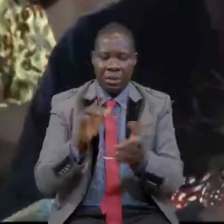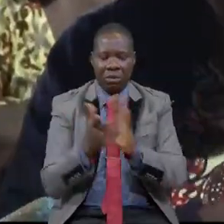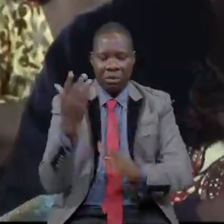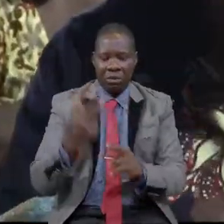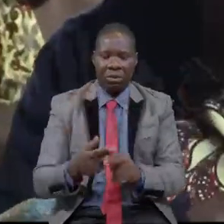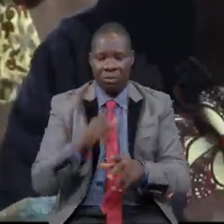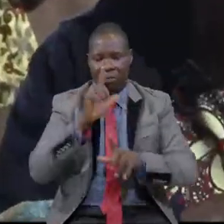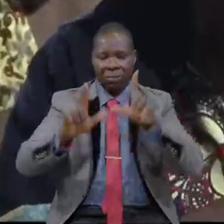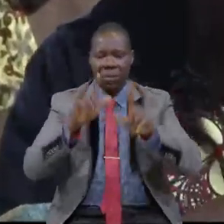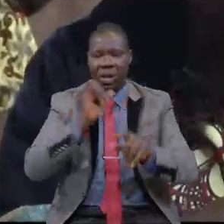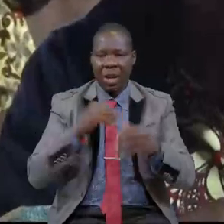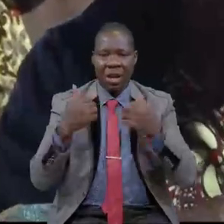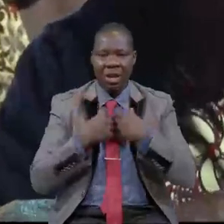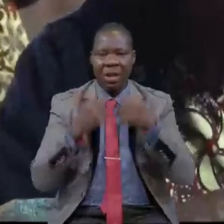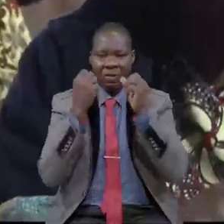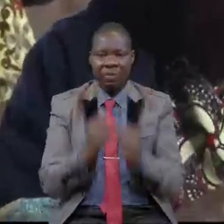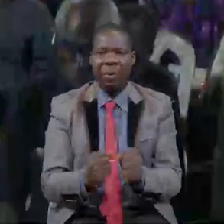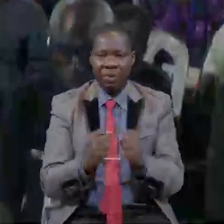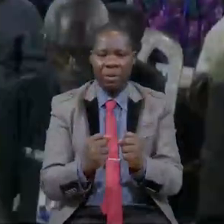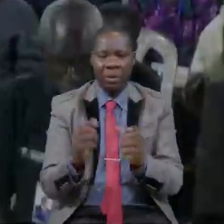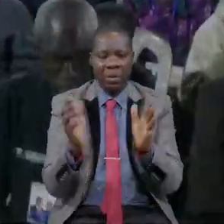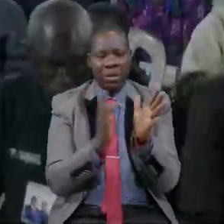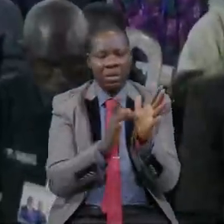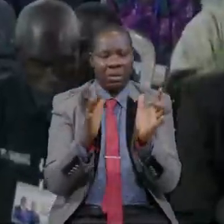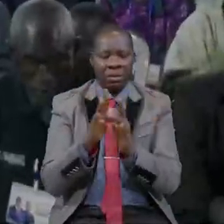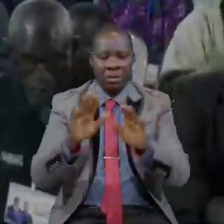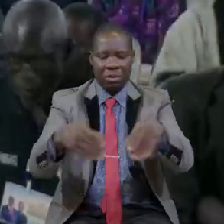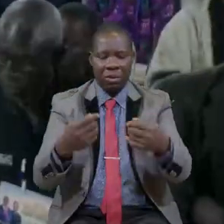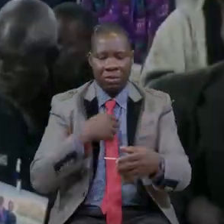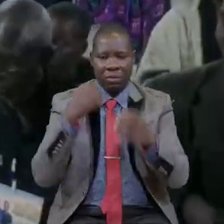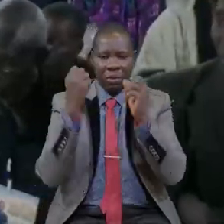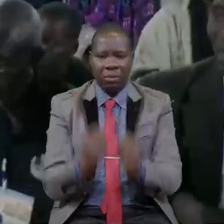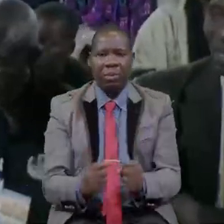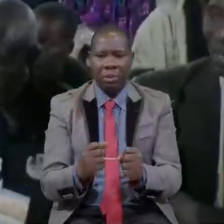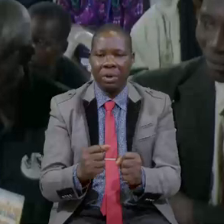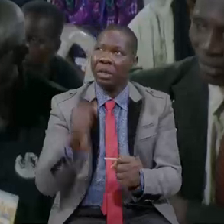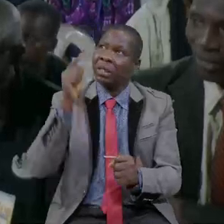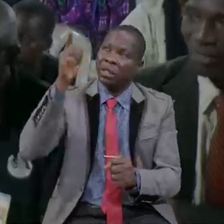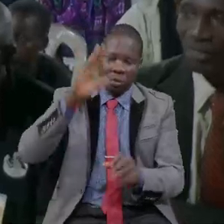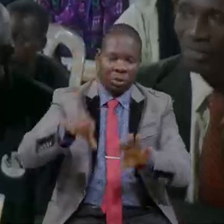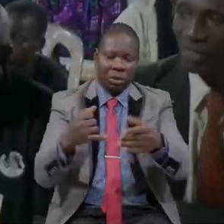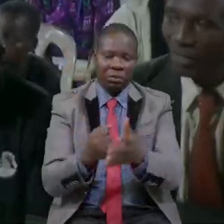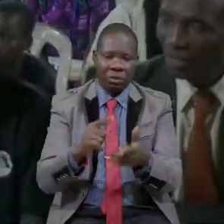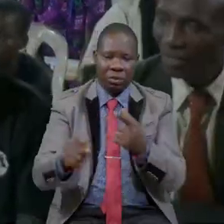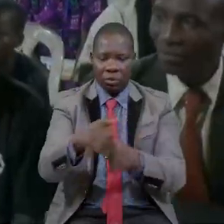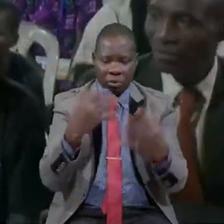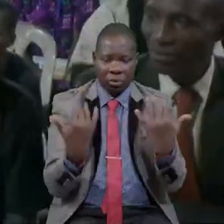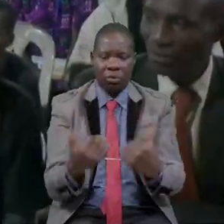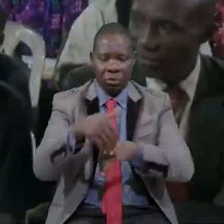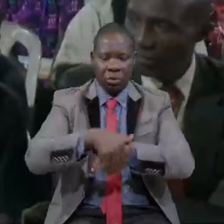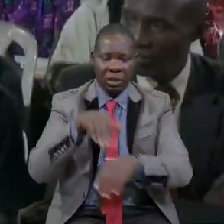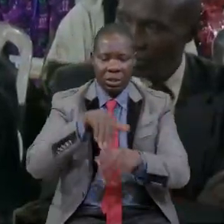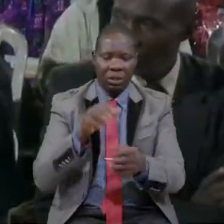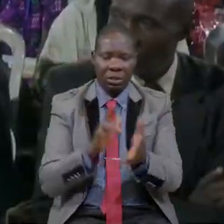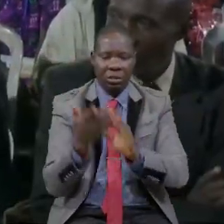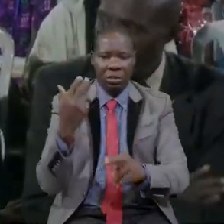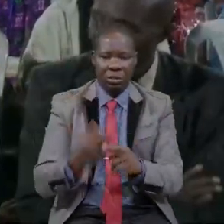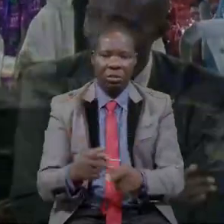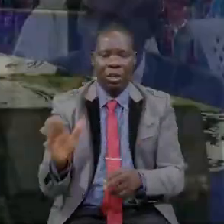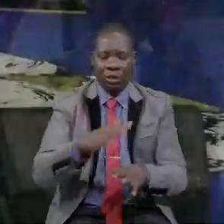Jesus gave me power Jesus me he give you tonight your life will be totally